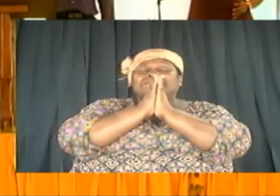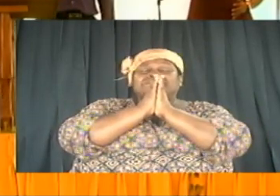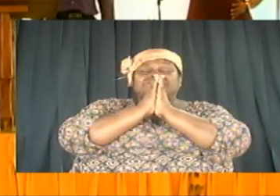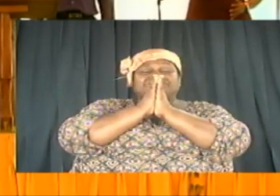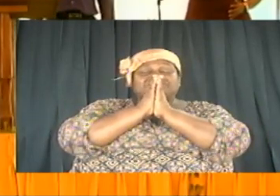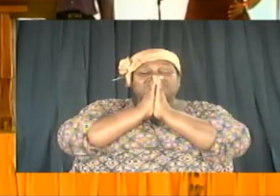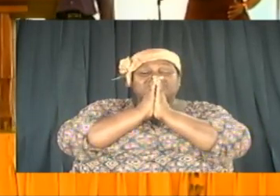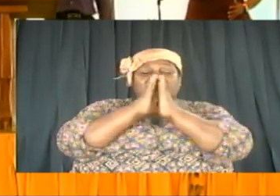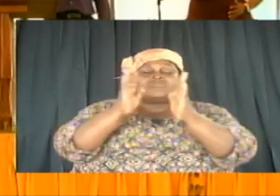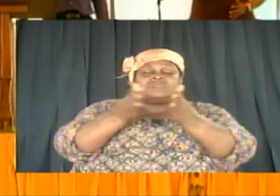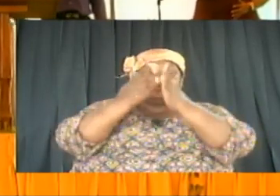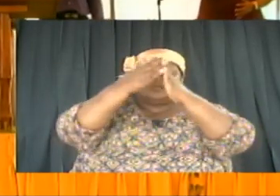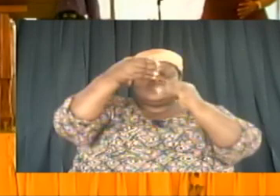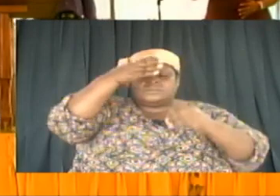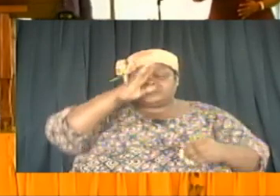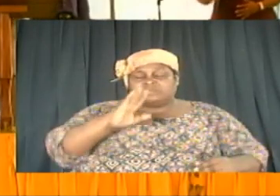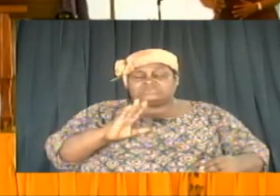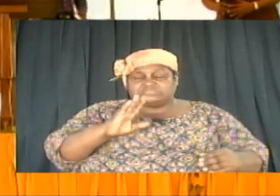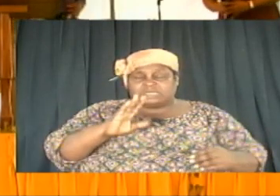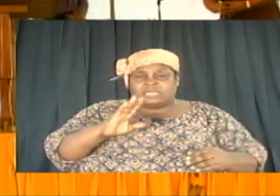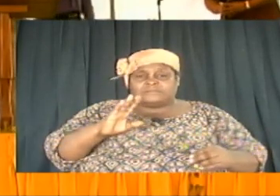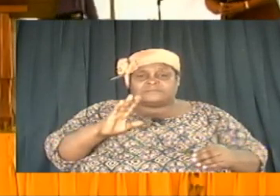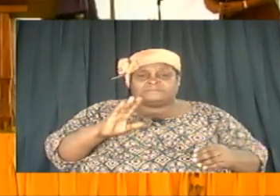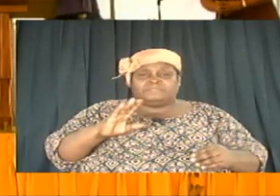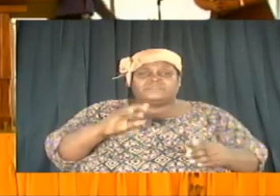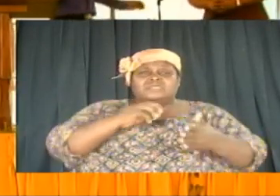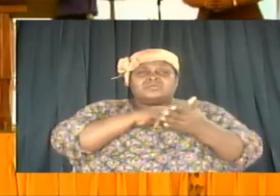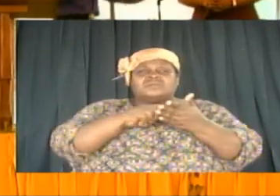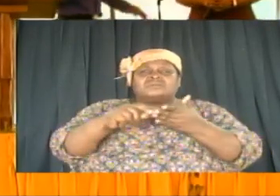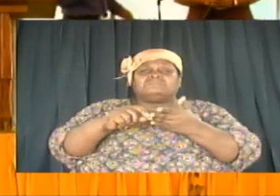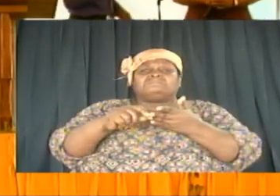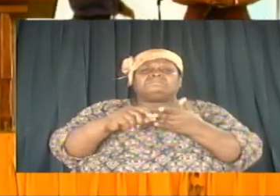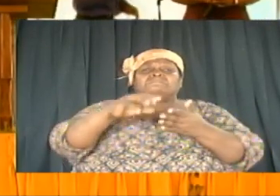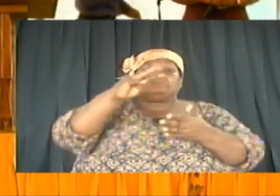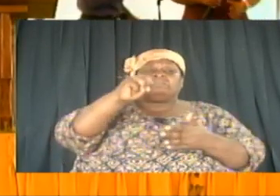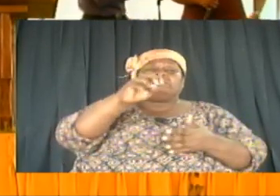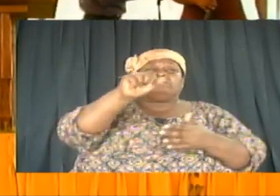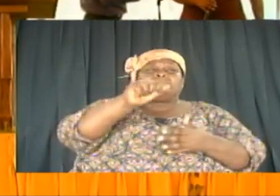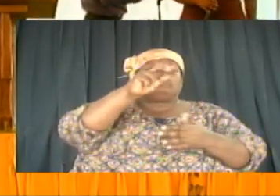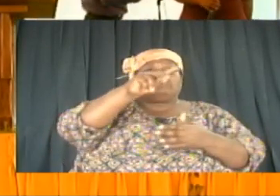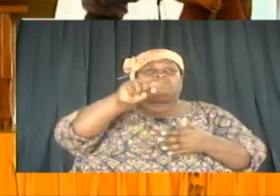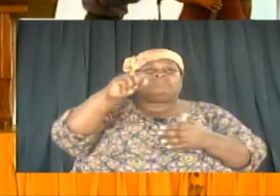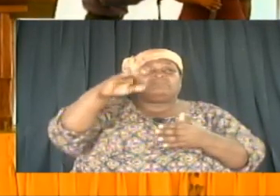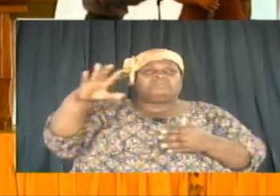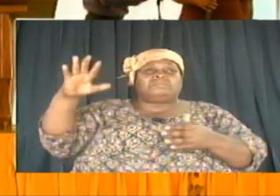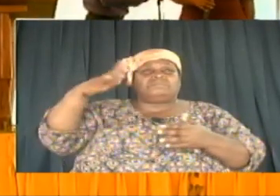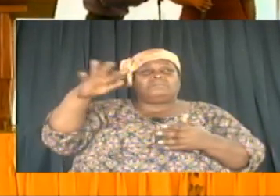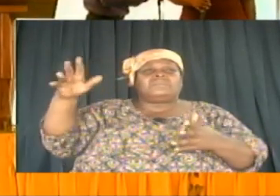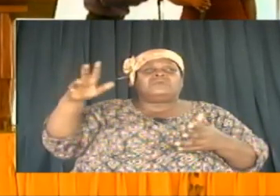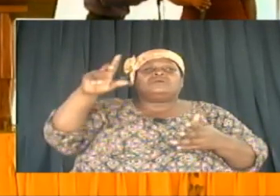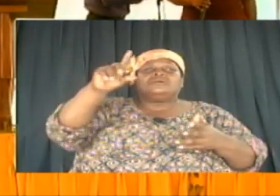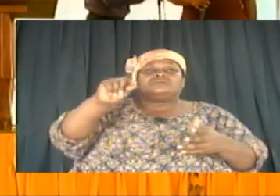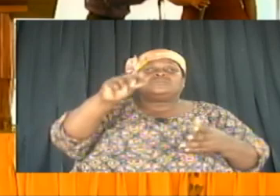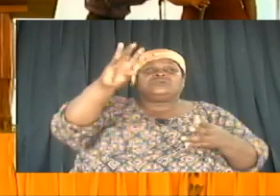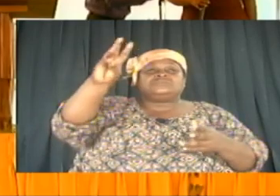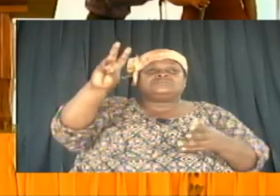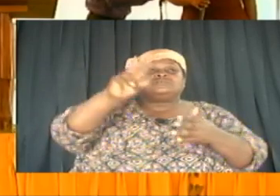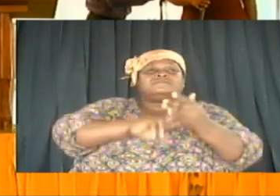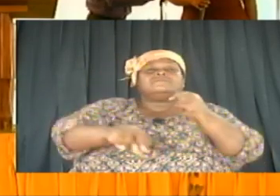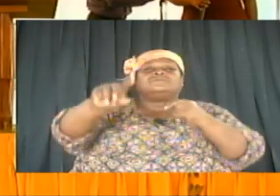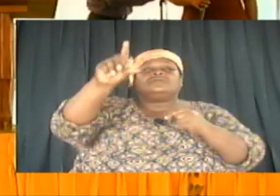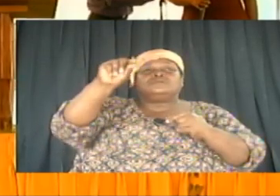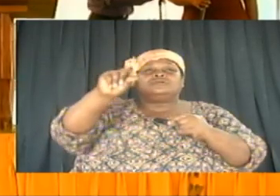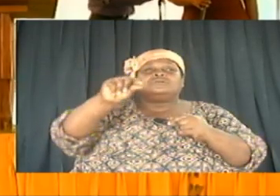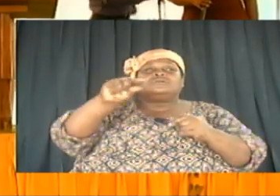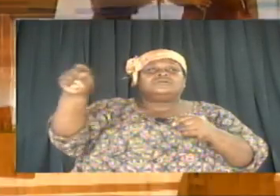answer. Praise God. Praise God. Praise God. Read it to you from the book of Matthew chapter 26 from verse 20 to